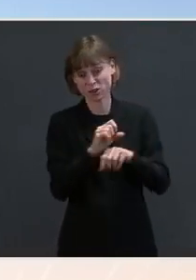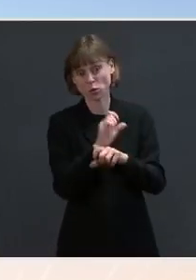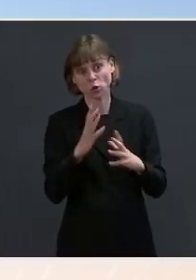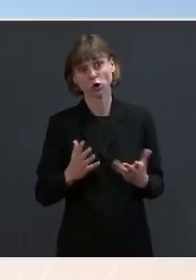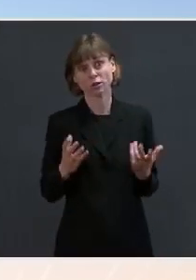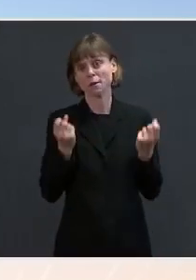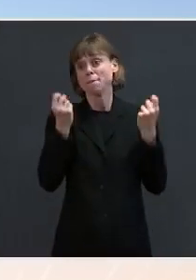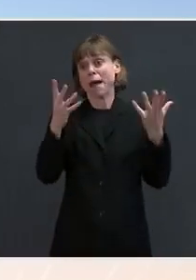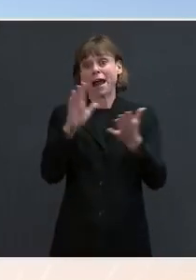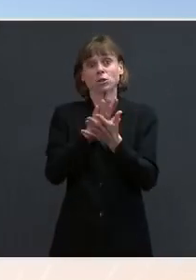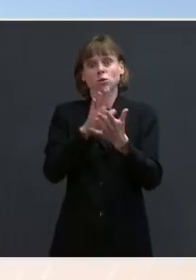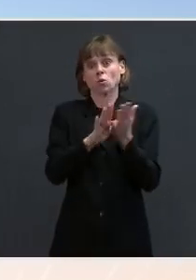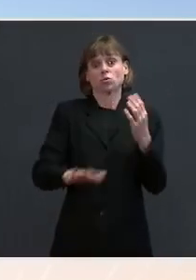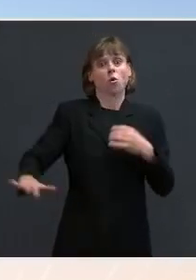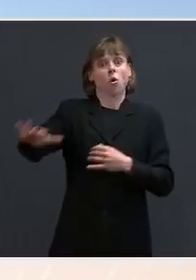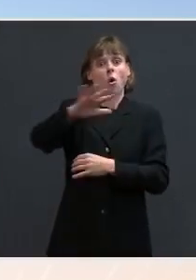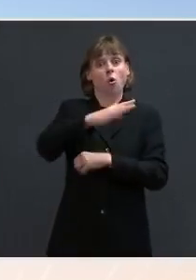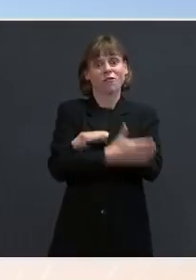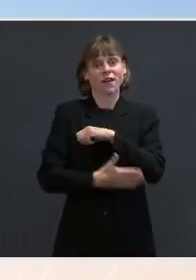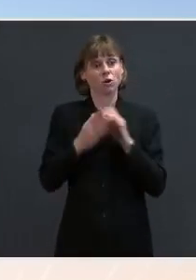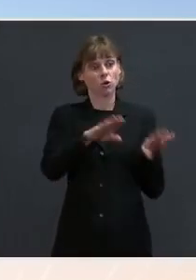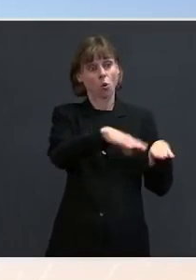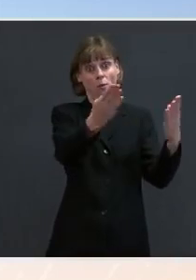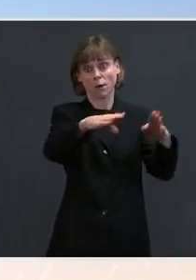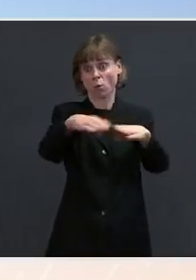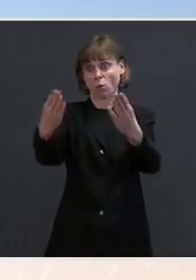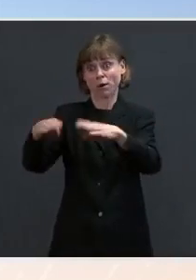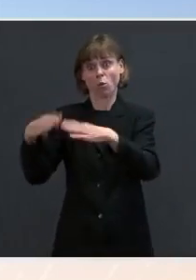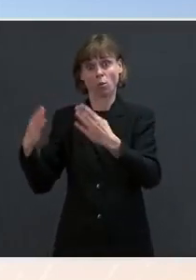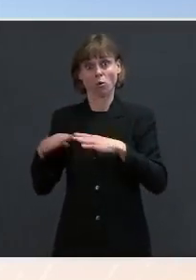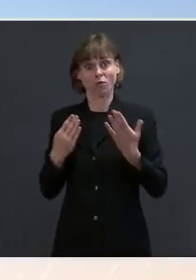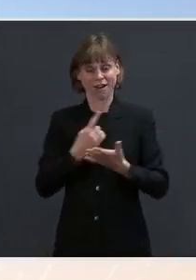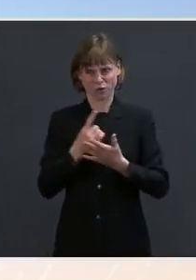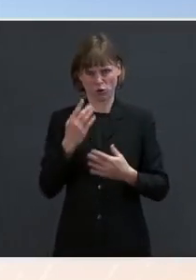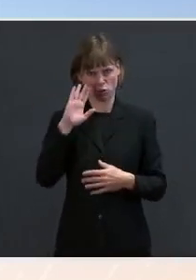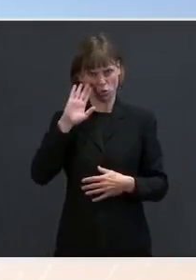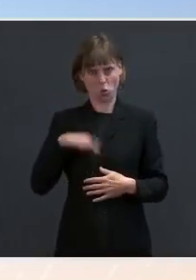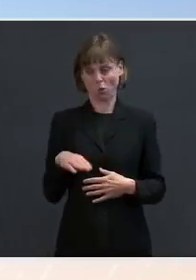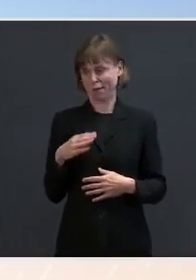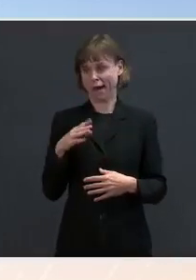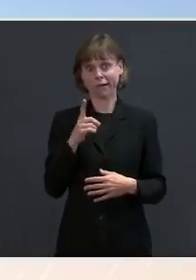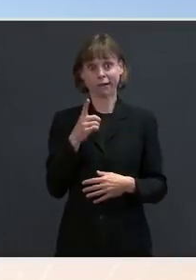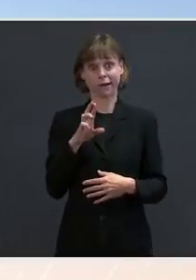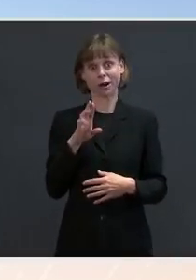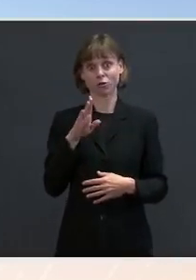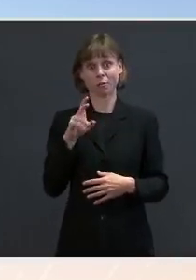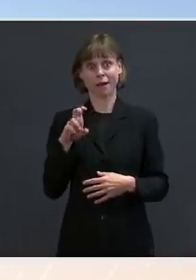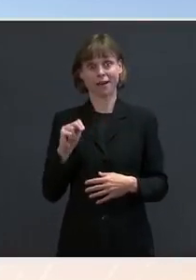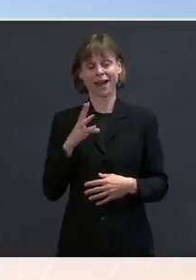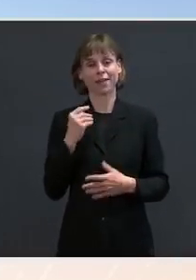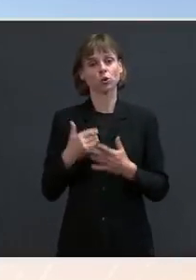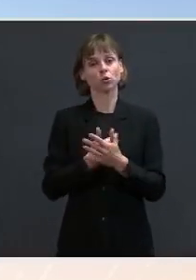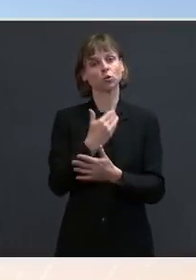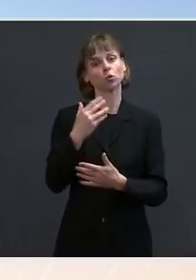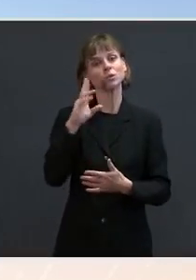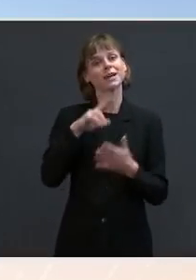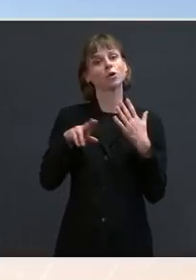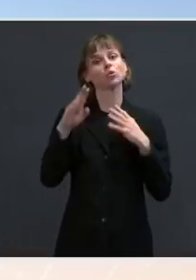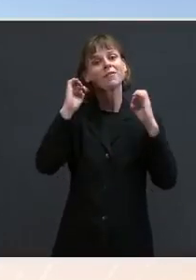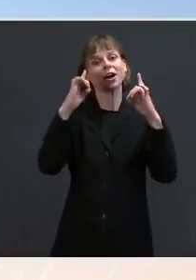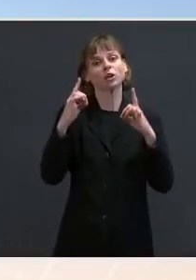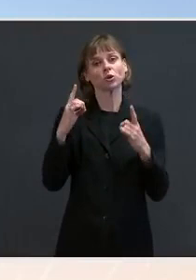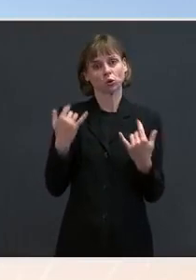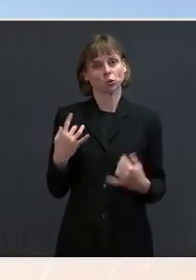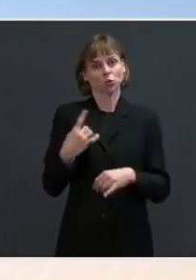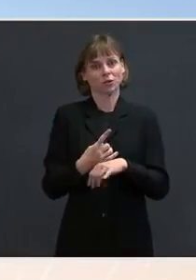keep reopening every single week. As you know, Dr. Biden and our new Secretary of Education are visiting a few today.